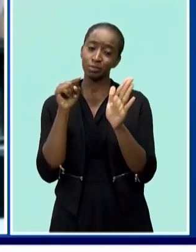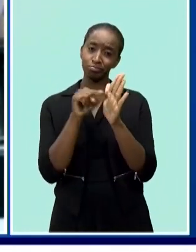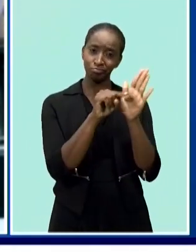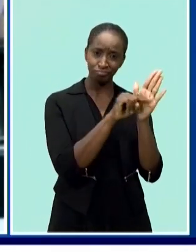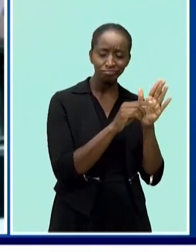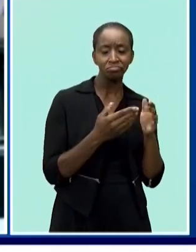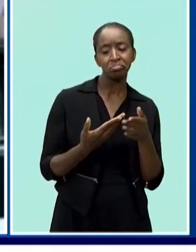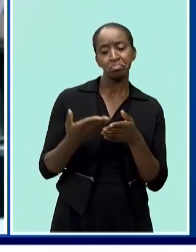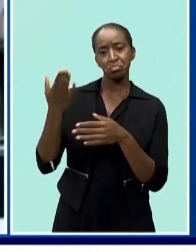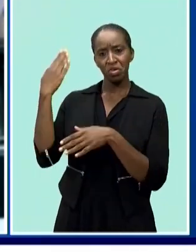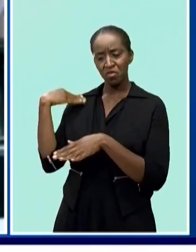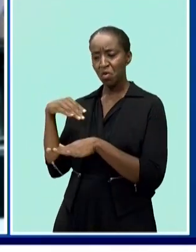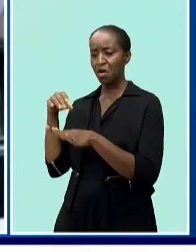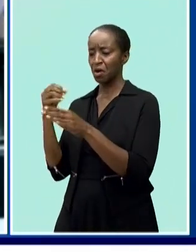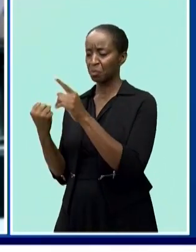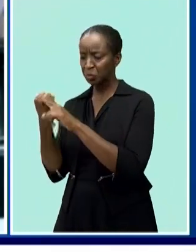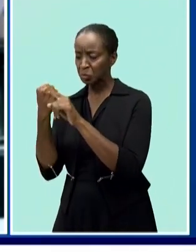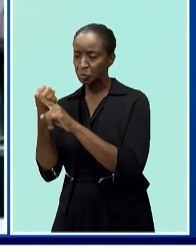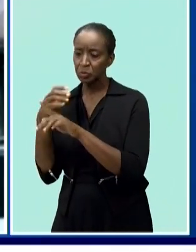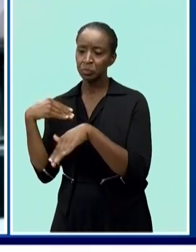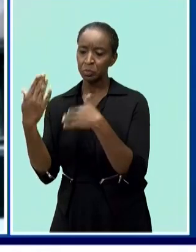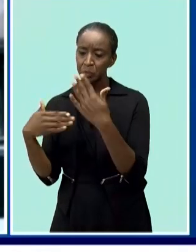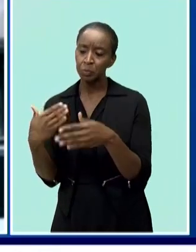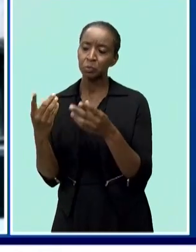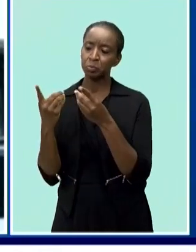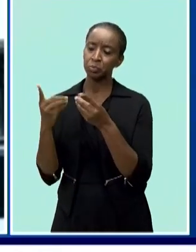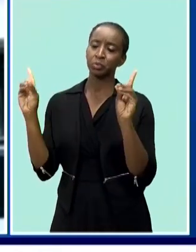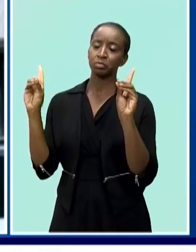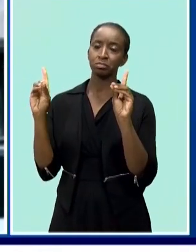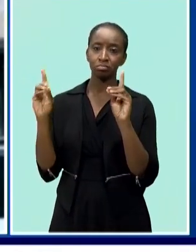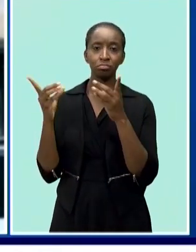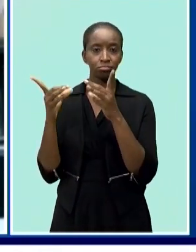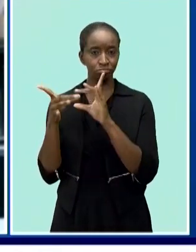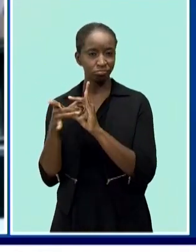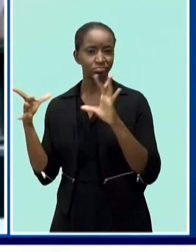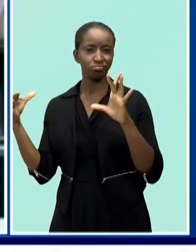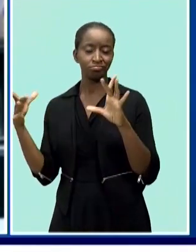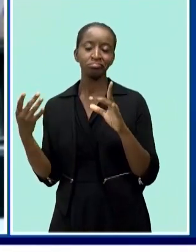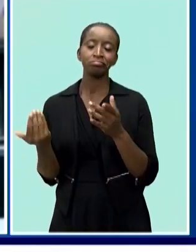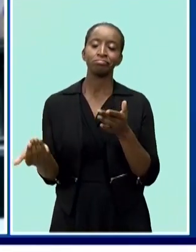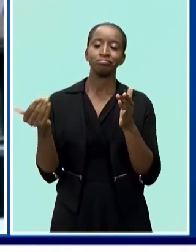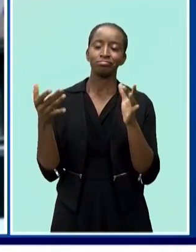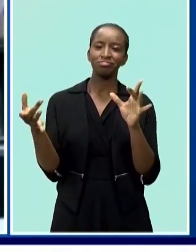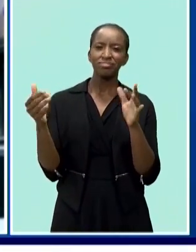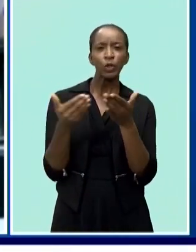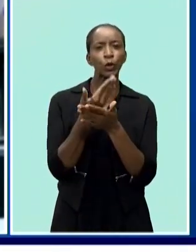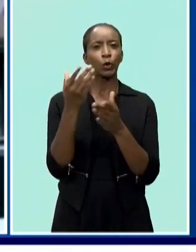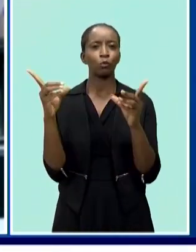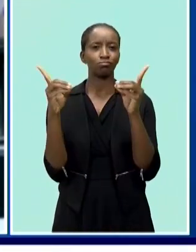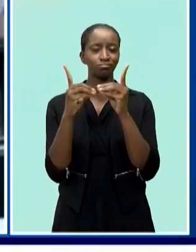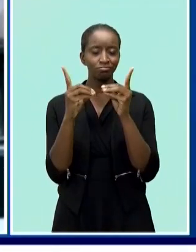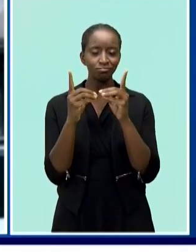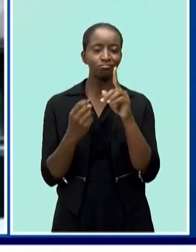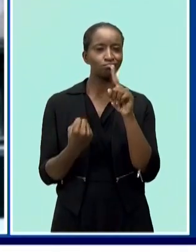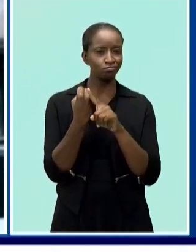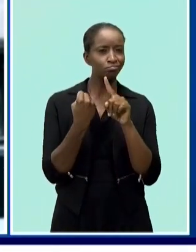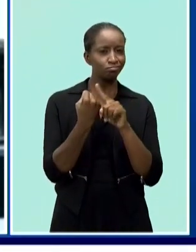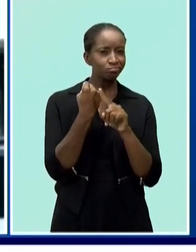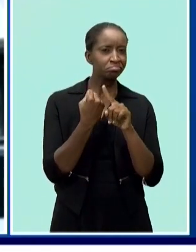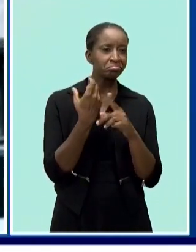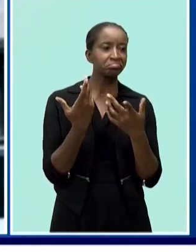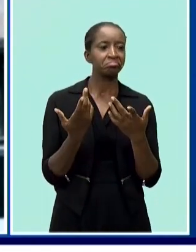when there's continuous abuse in the home and it leads to an eventual murder, for instance? Yes, but not only that, also in terms of